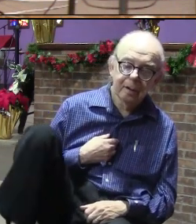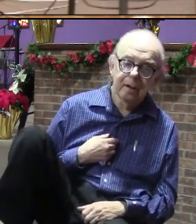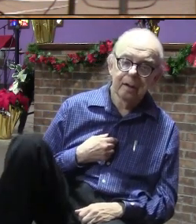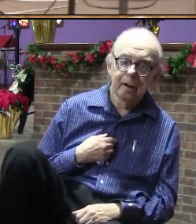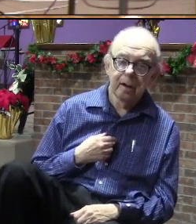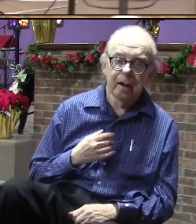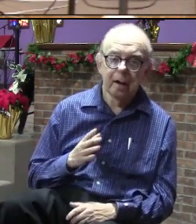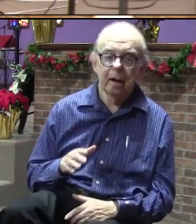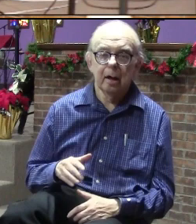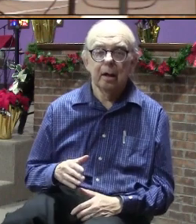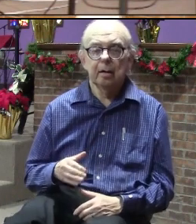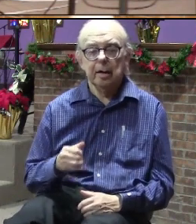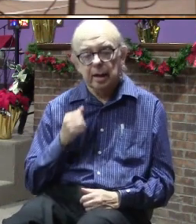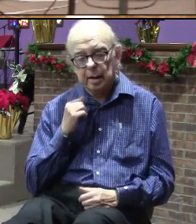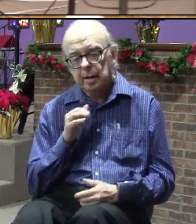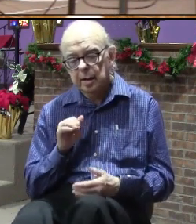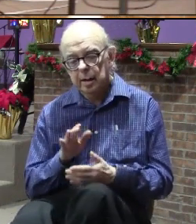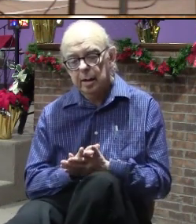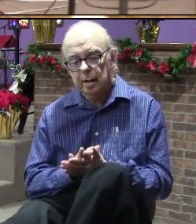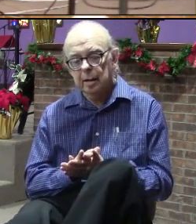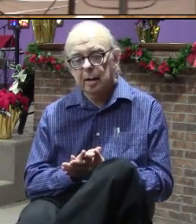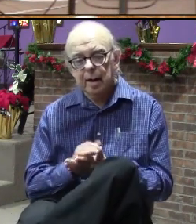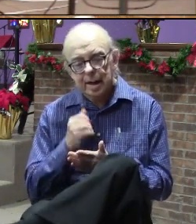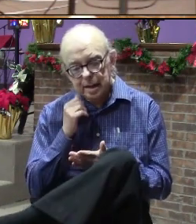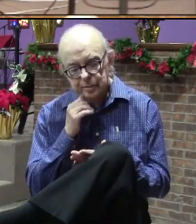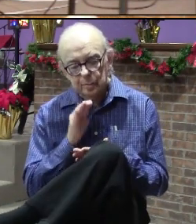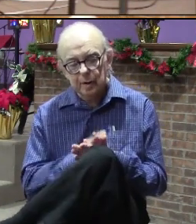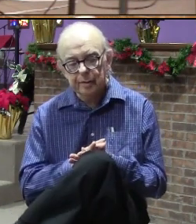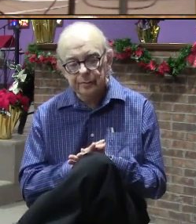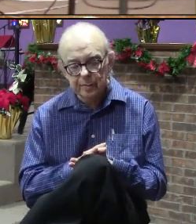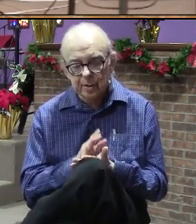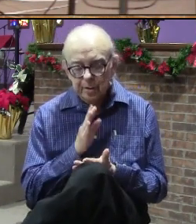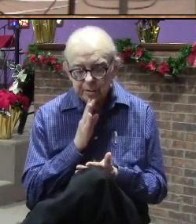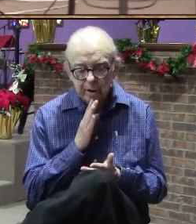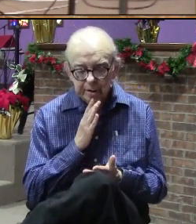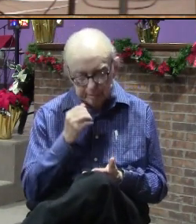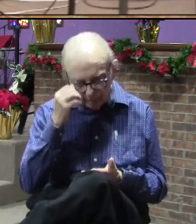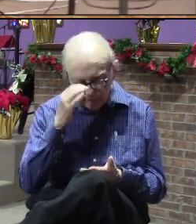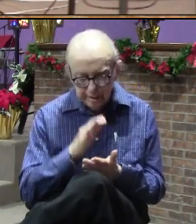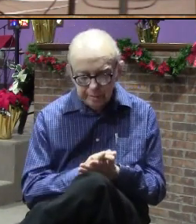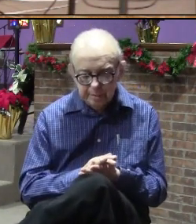That's the wife talking to the husband, not the husband talking to the wife.